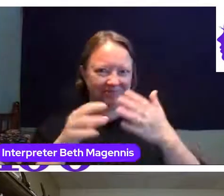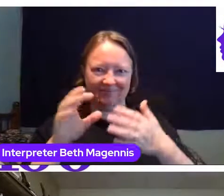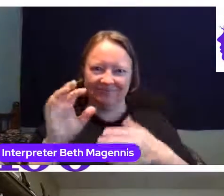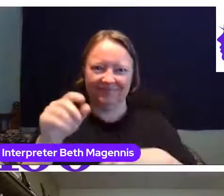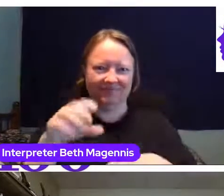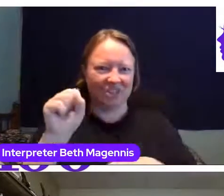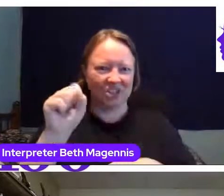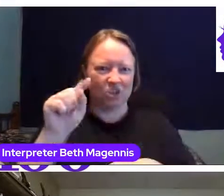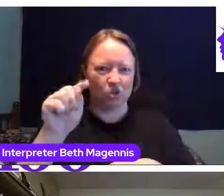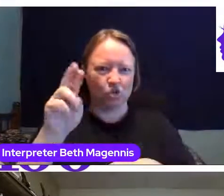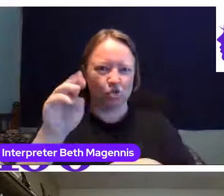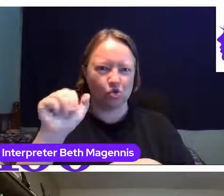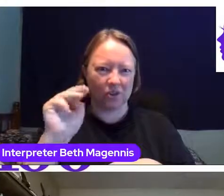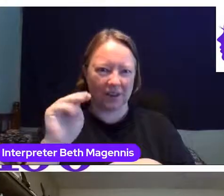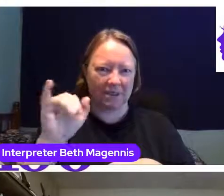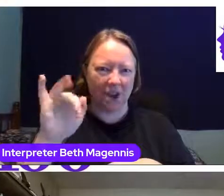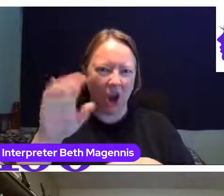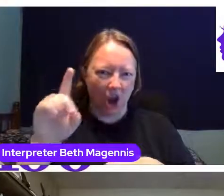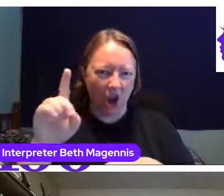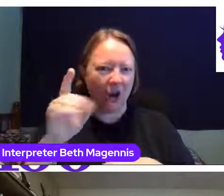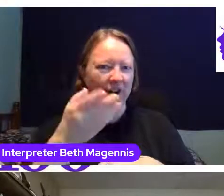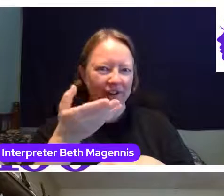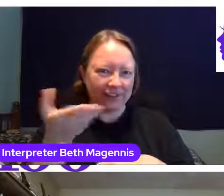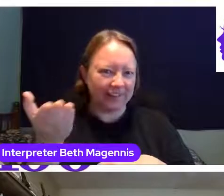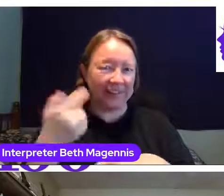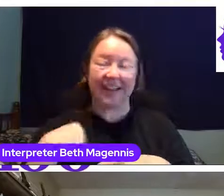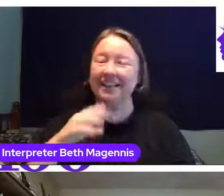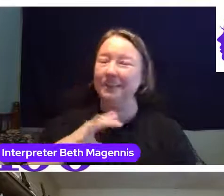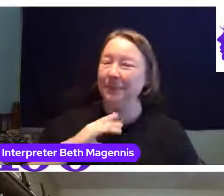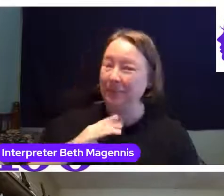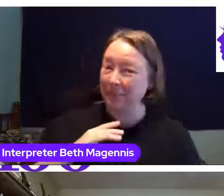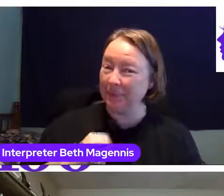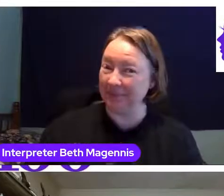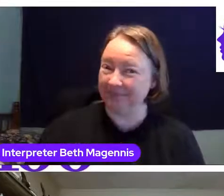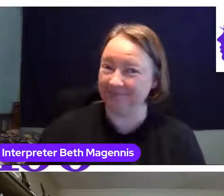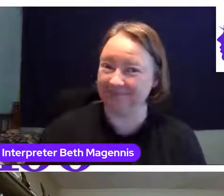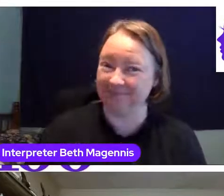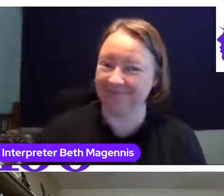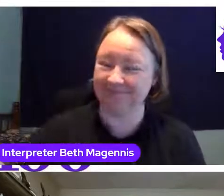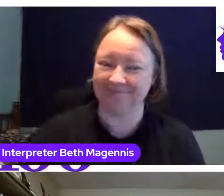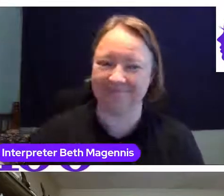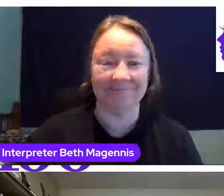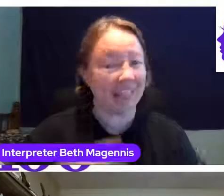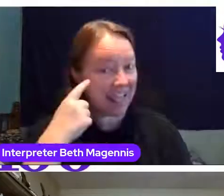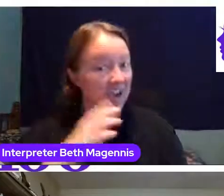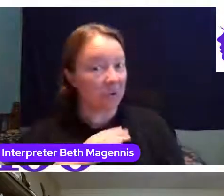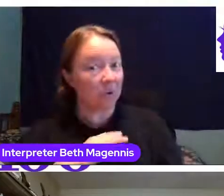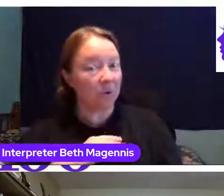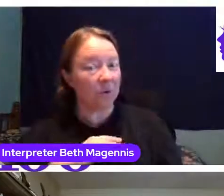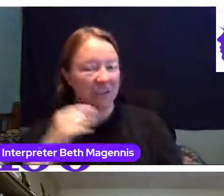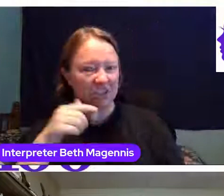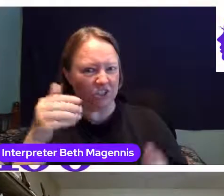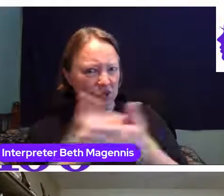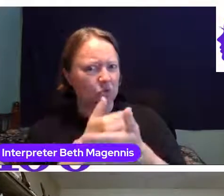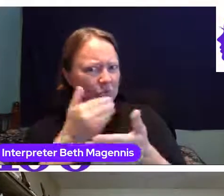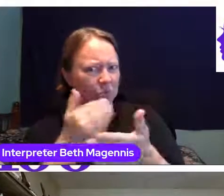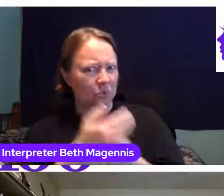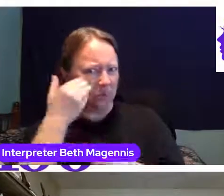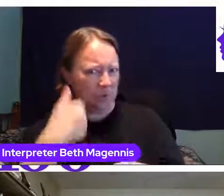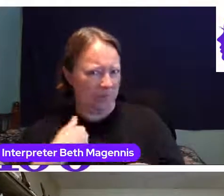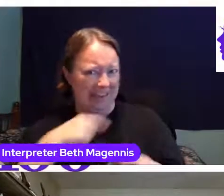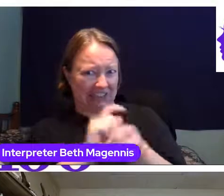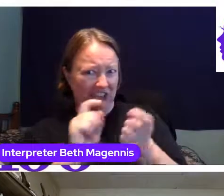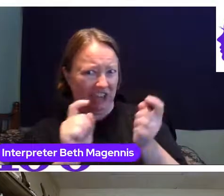StreamYard thing. I think it's pretty cool. I think it's cool too. It's just new. You know me and